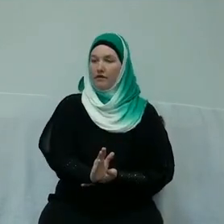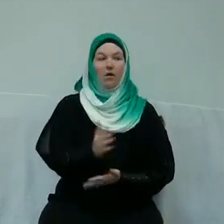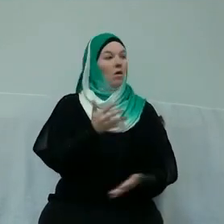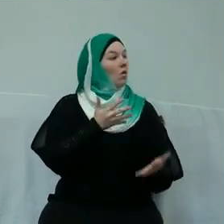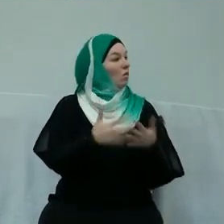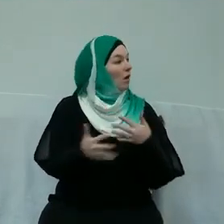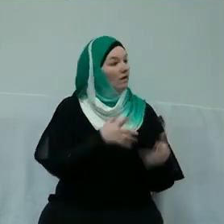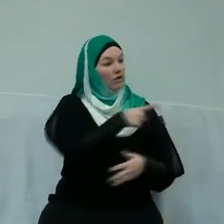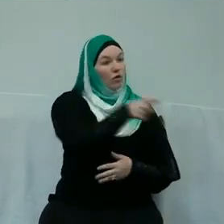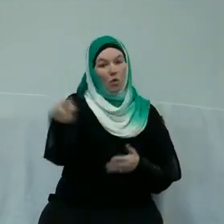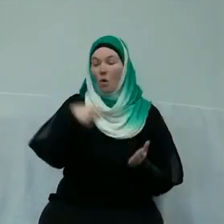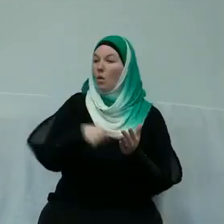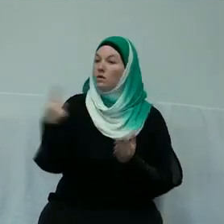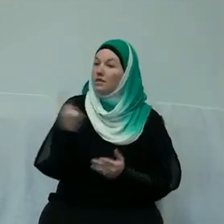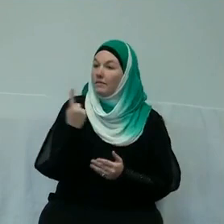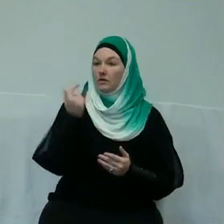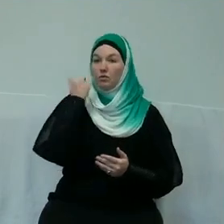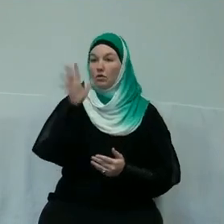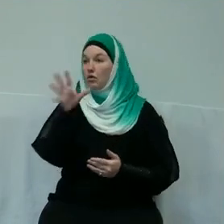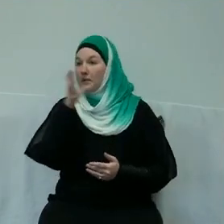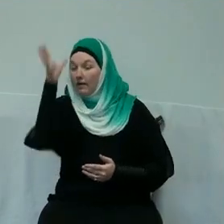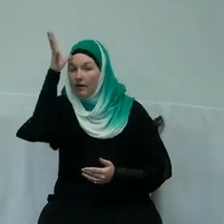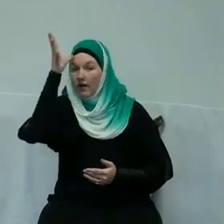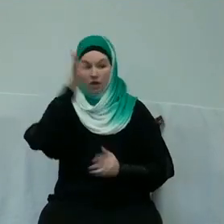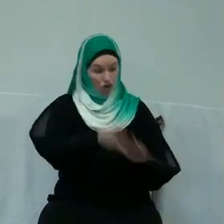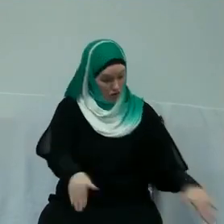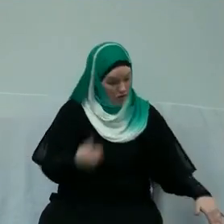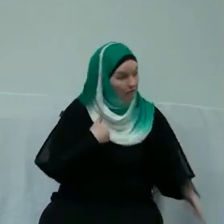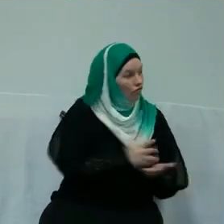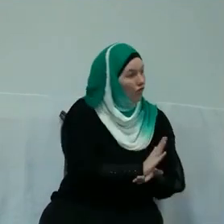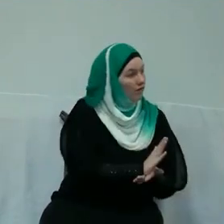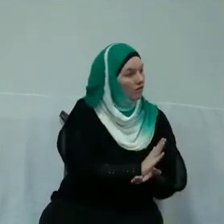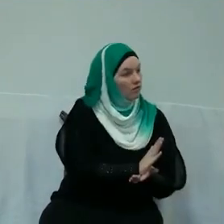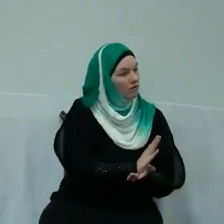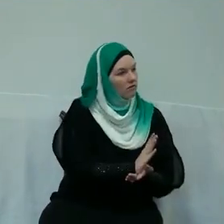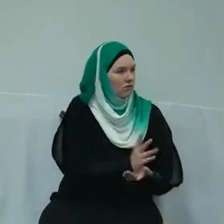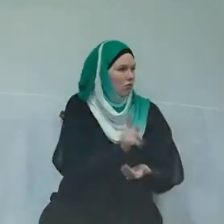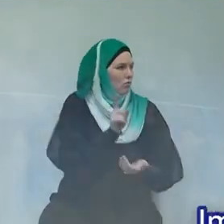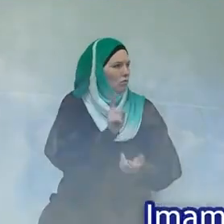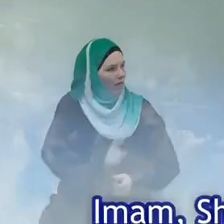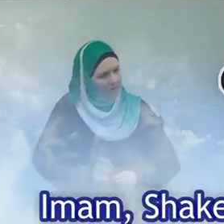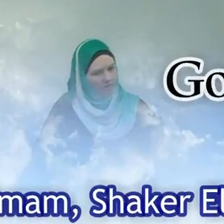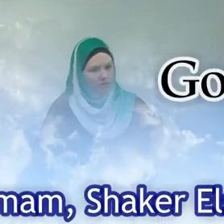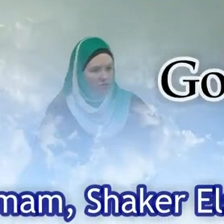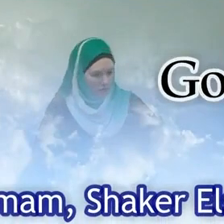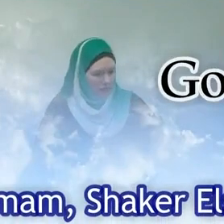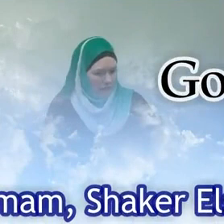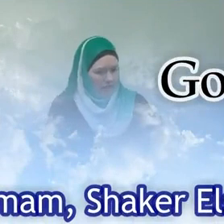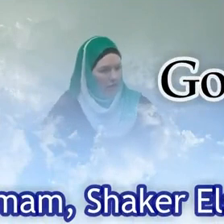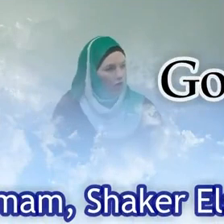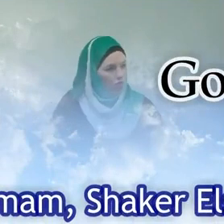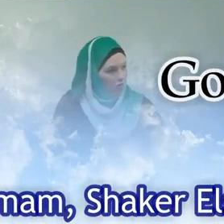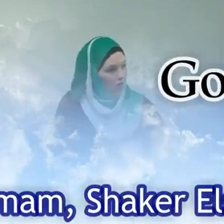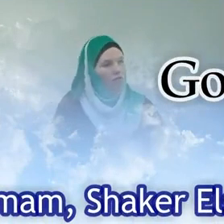Whatever you owe anyone, you are a parent, your children have rights, you have to deliver good on those rights.